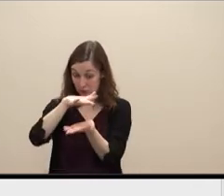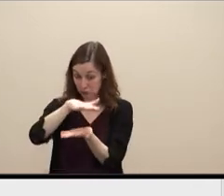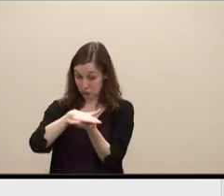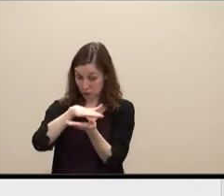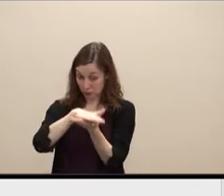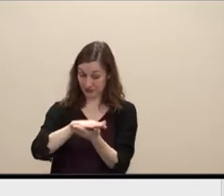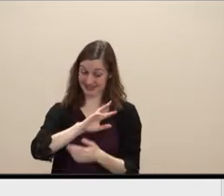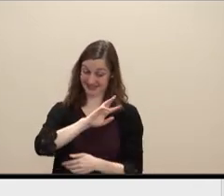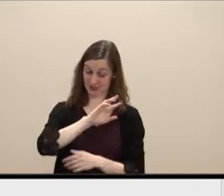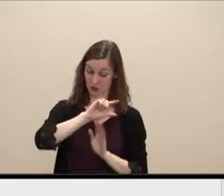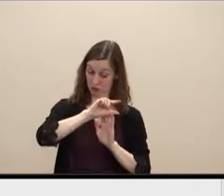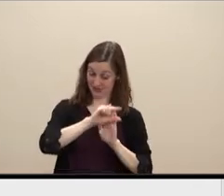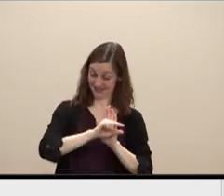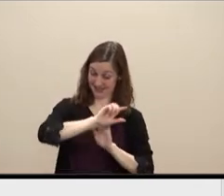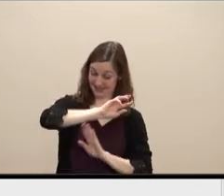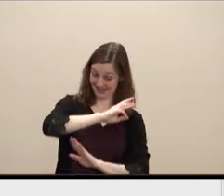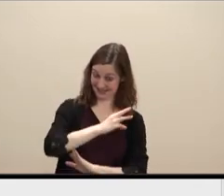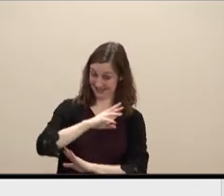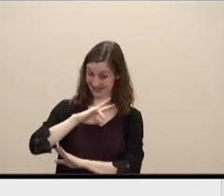grade, we're going to